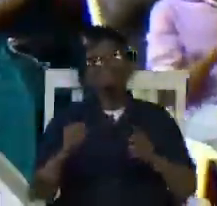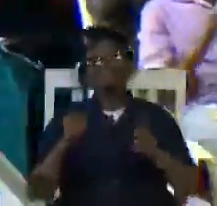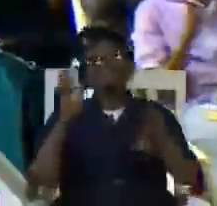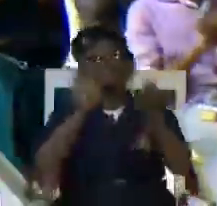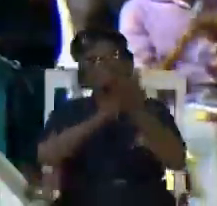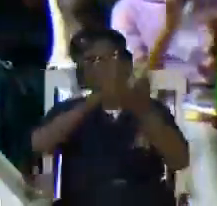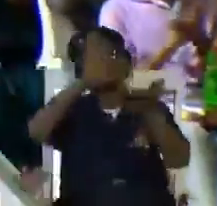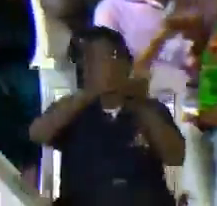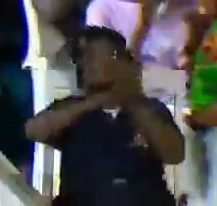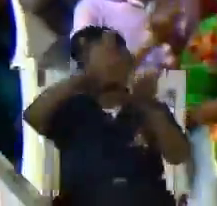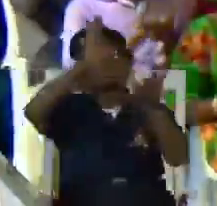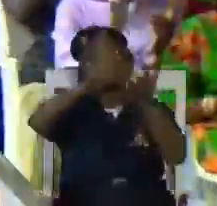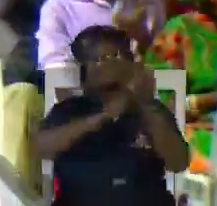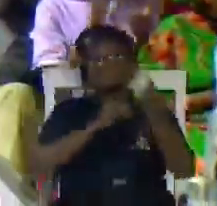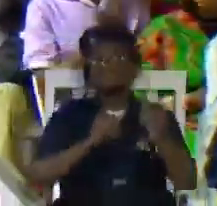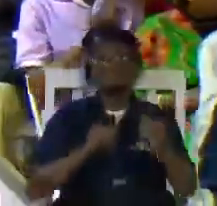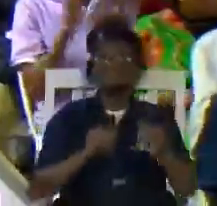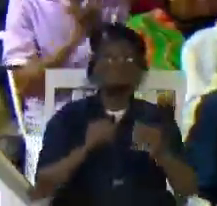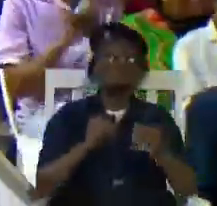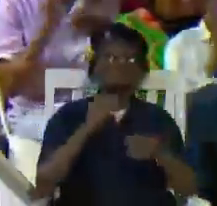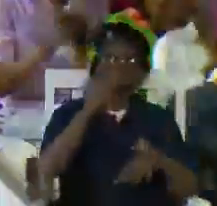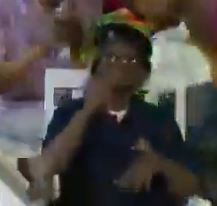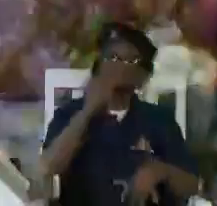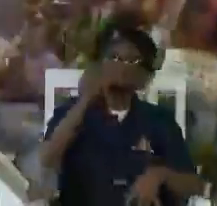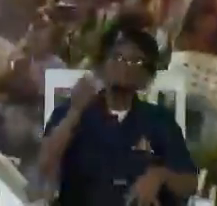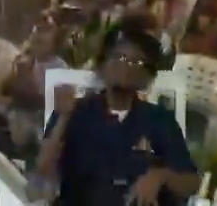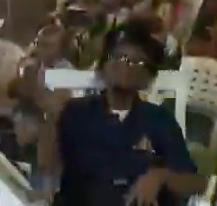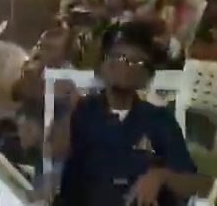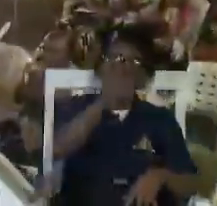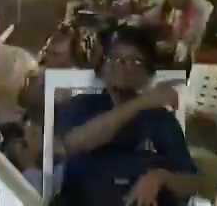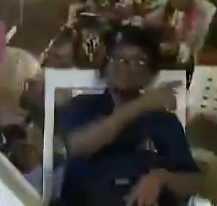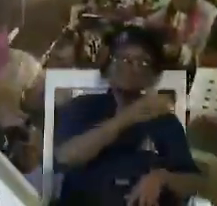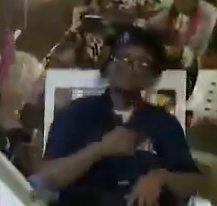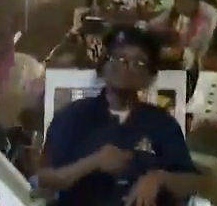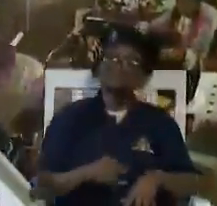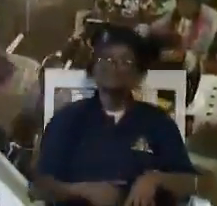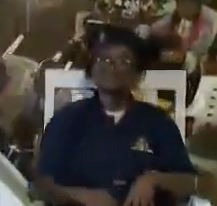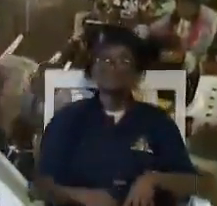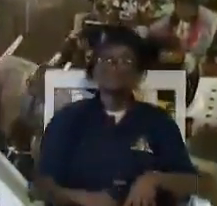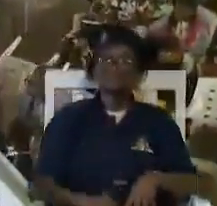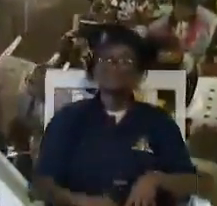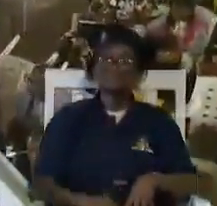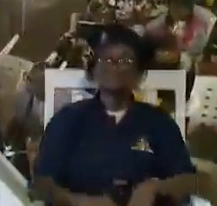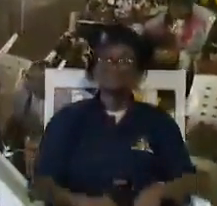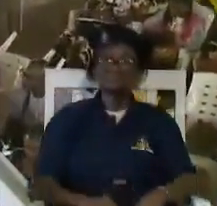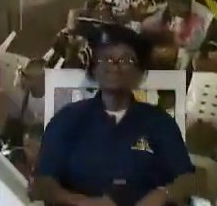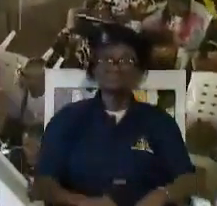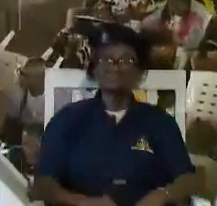Thank you.